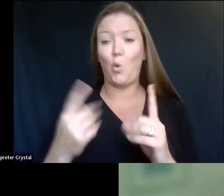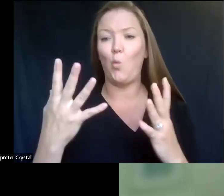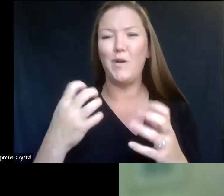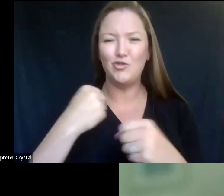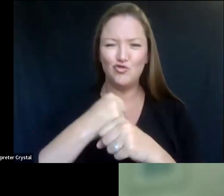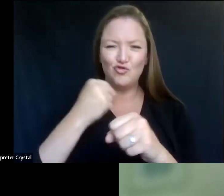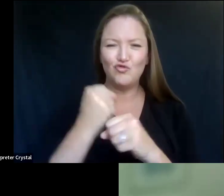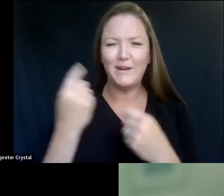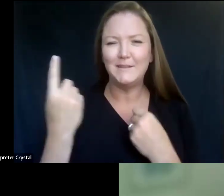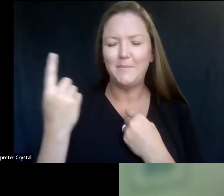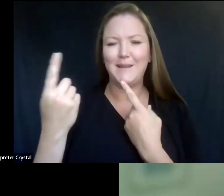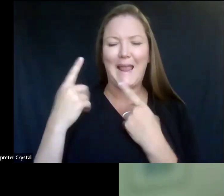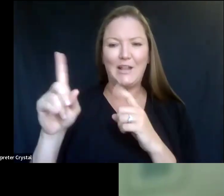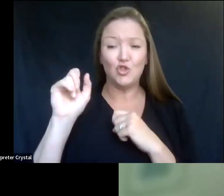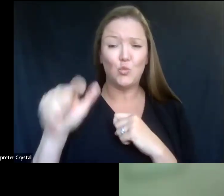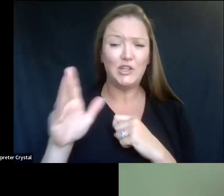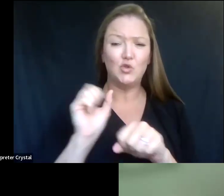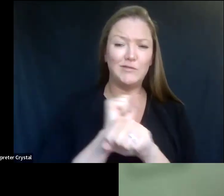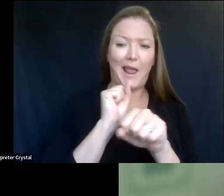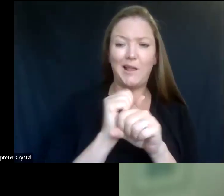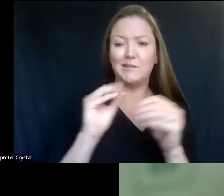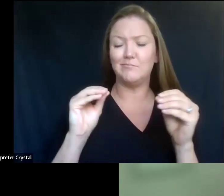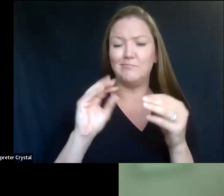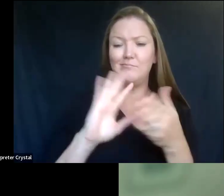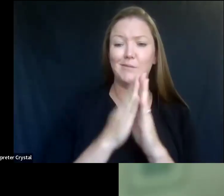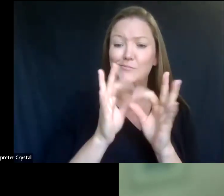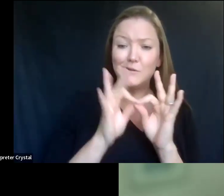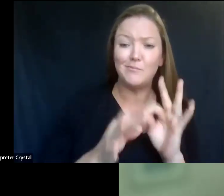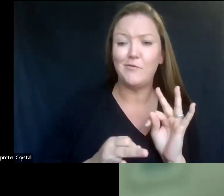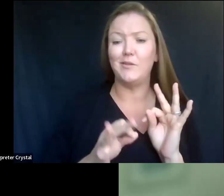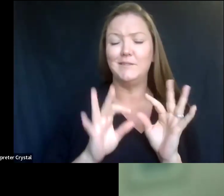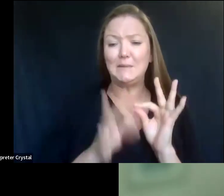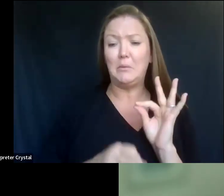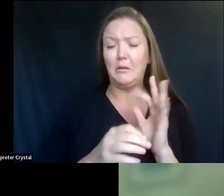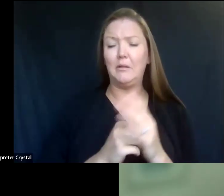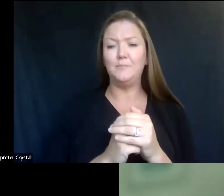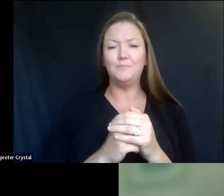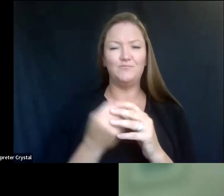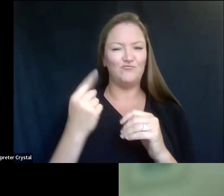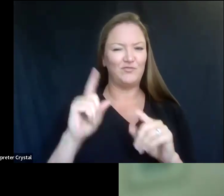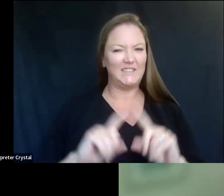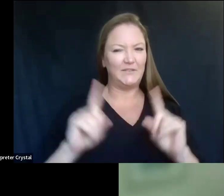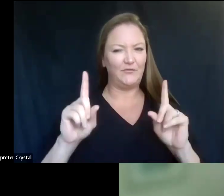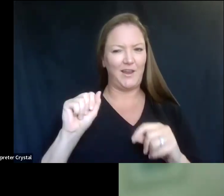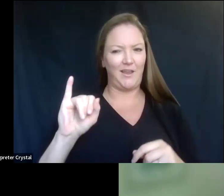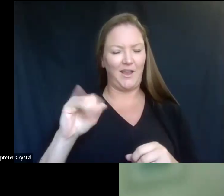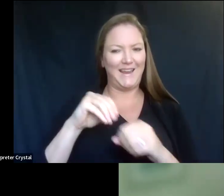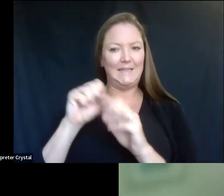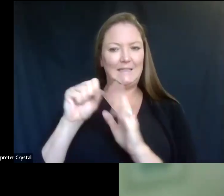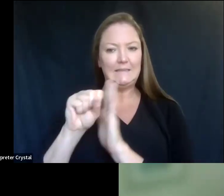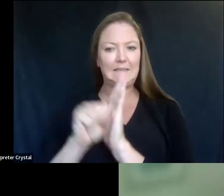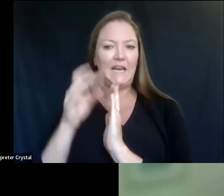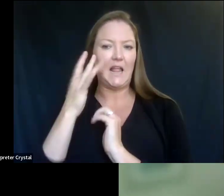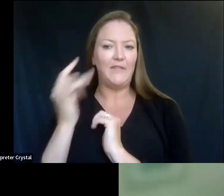answer questions, to simplify tasks, whatever it may be. So that's different from AI in state of